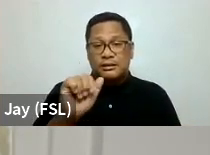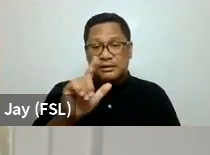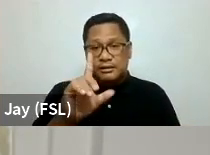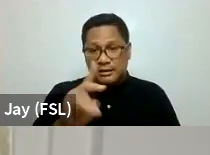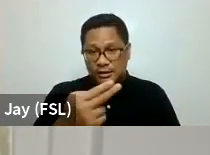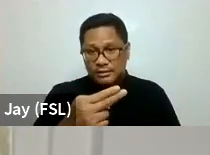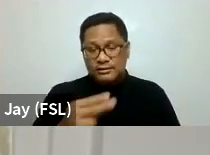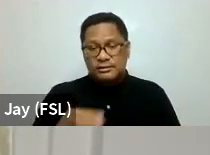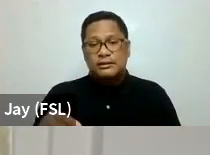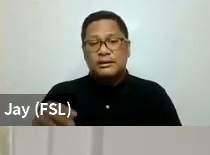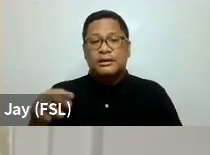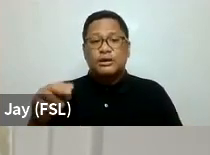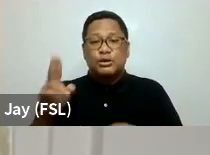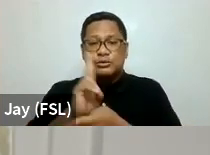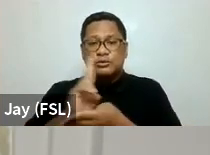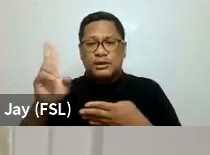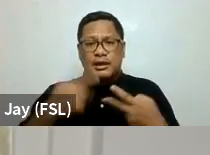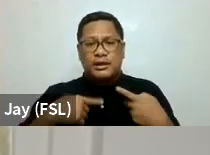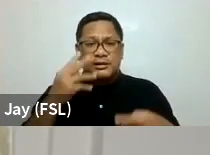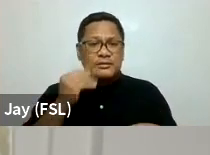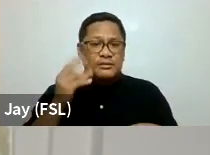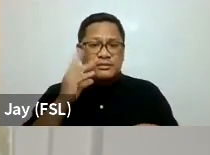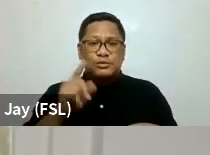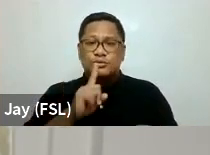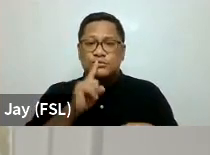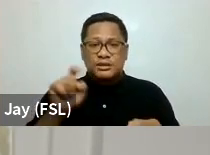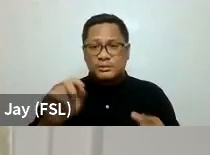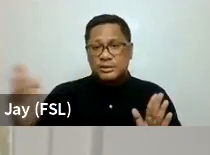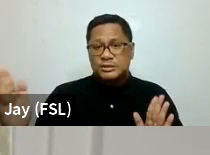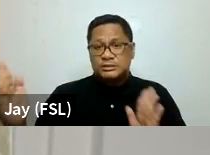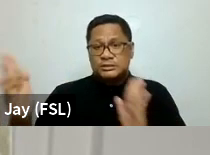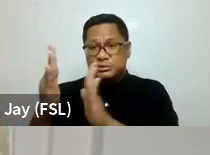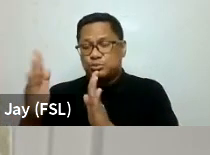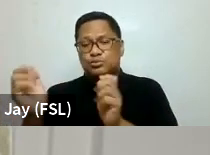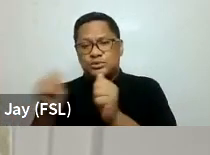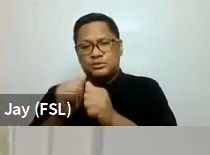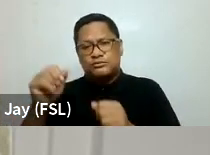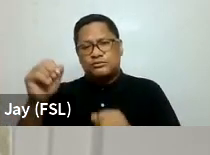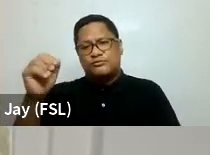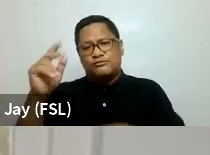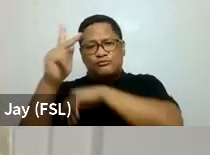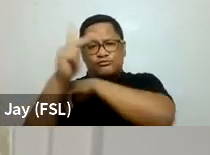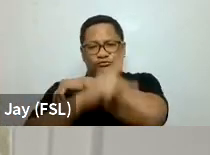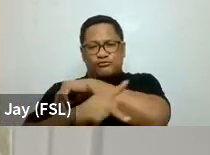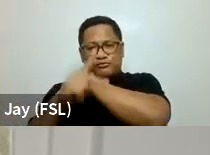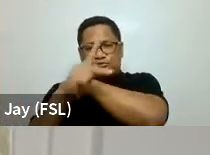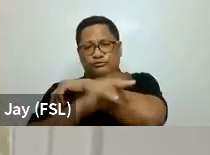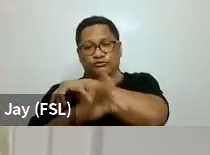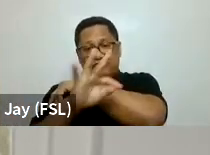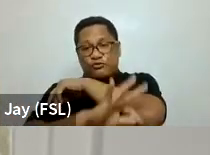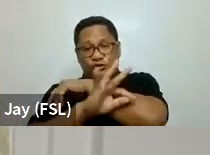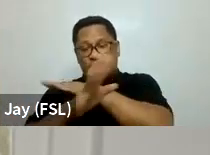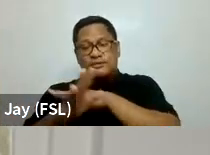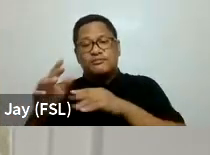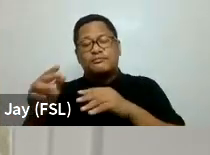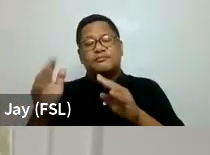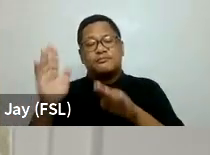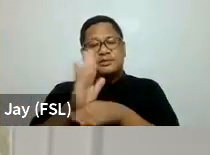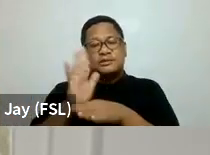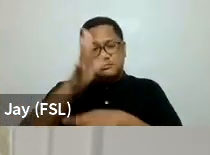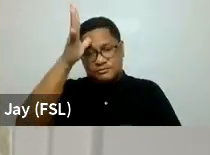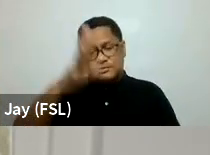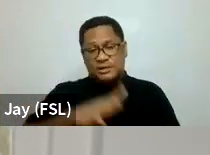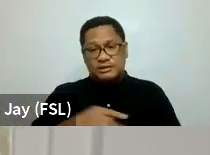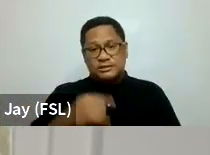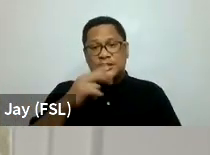this experience of dealing with foreign businessmen. Okay. Itong university na to,